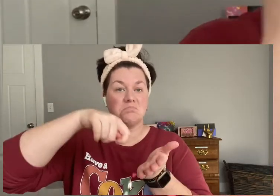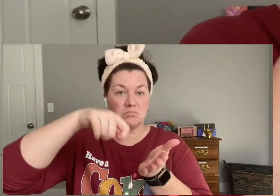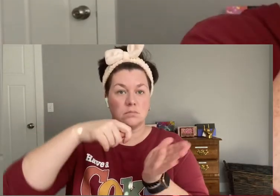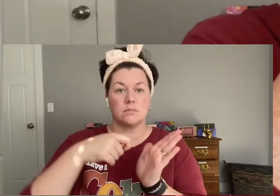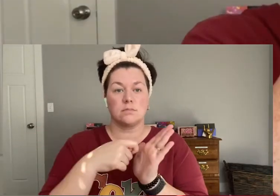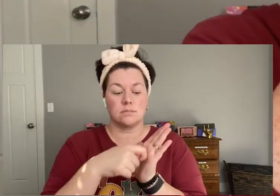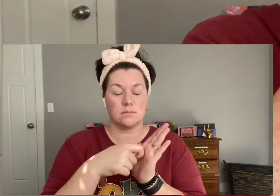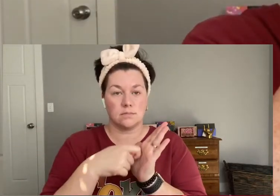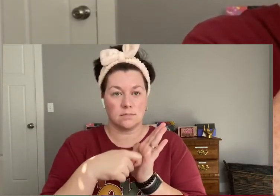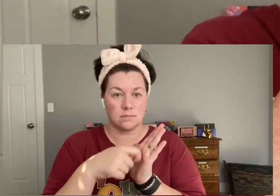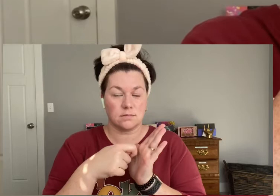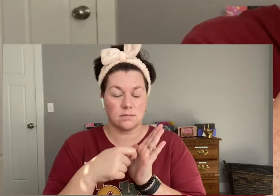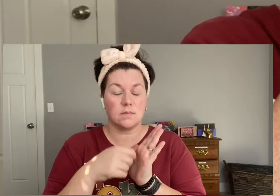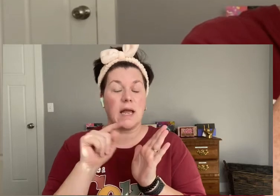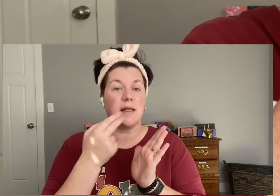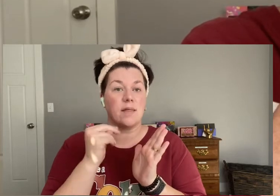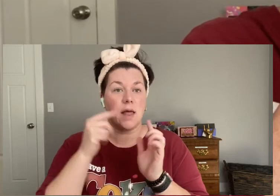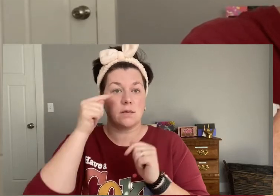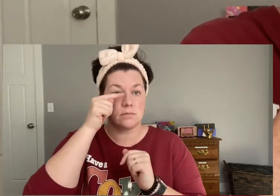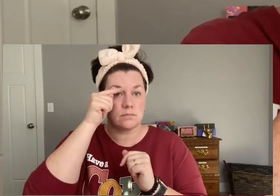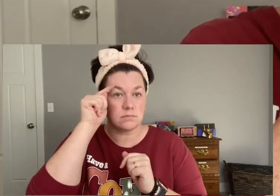and apply that into the brow.